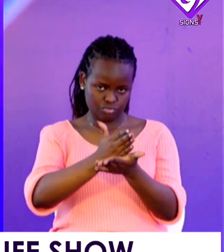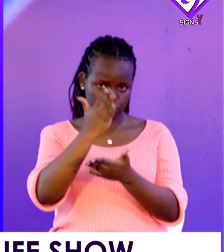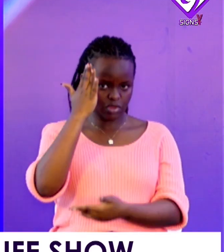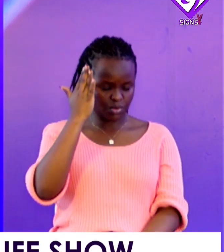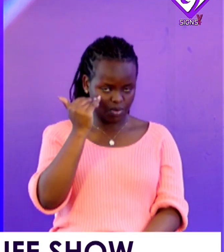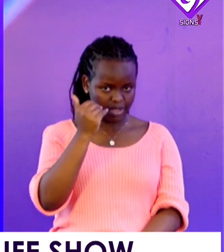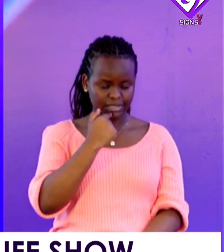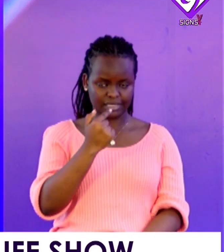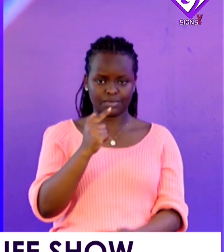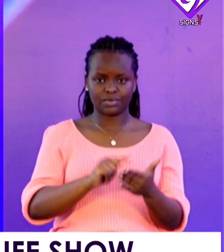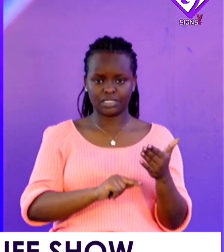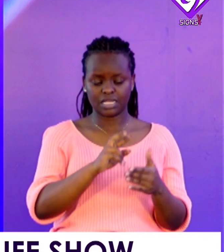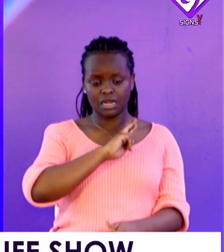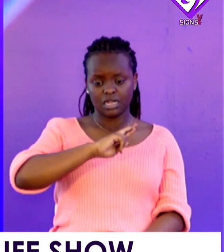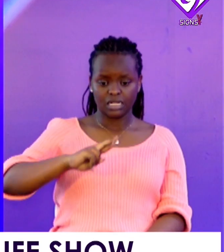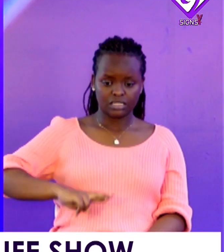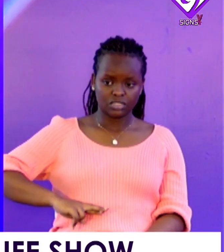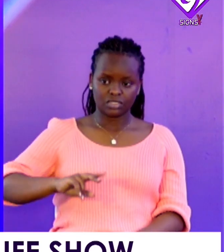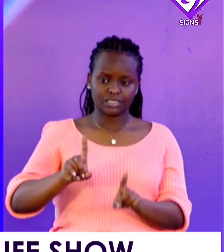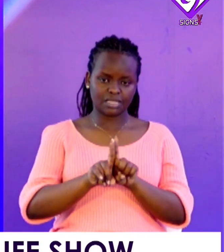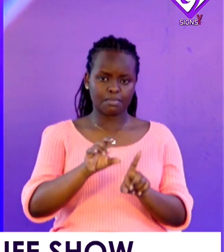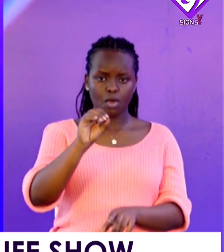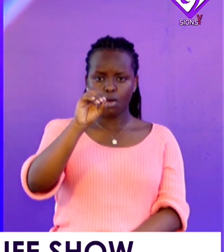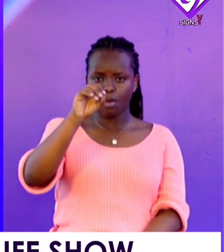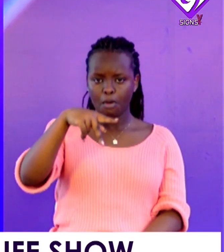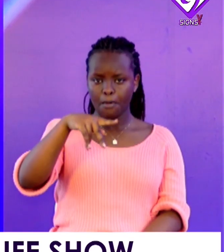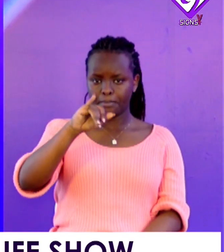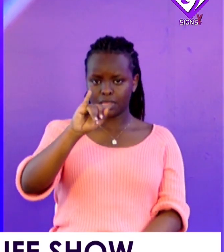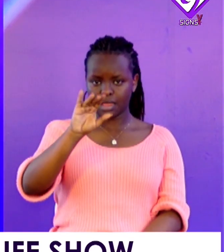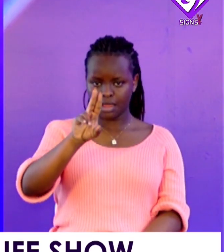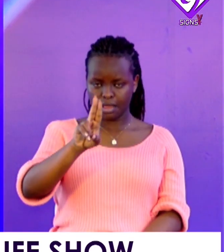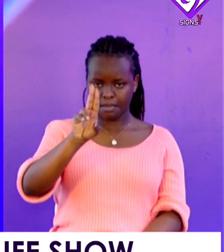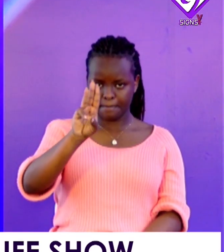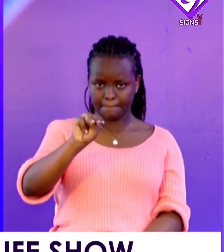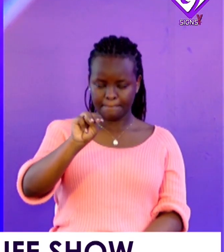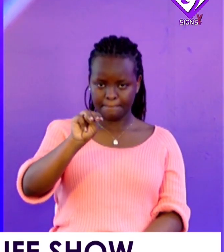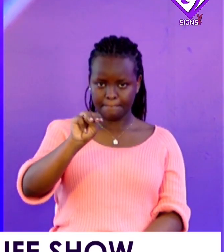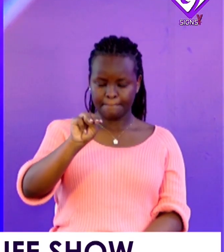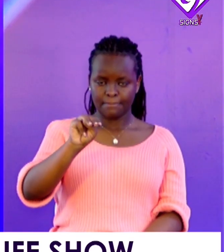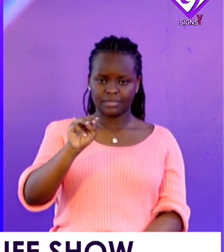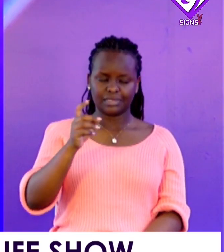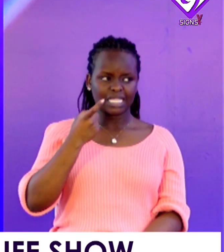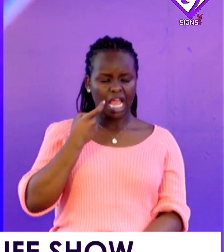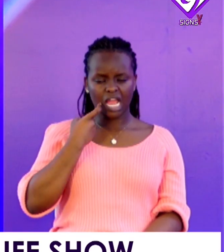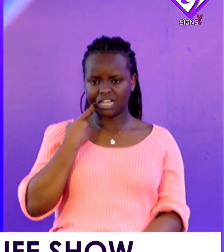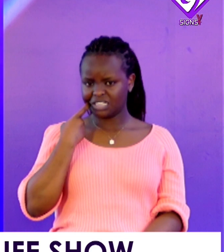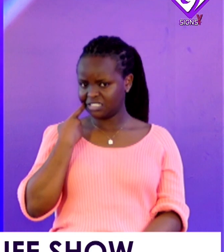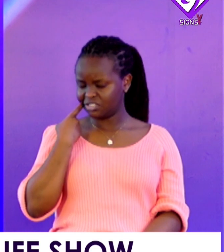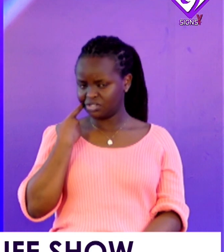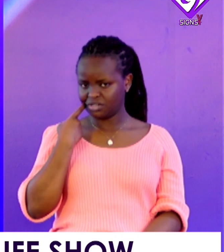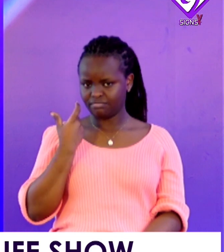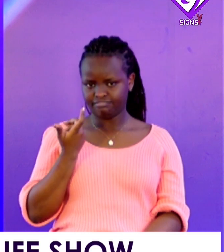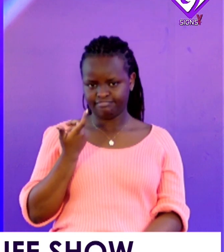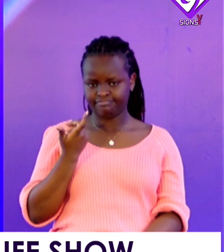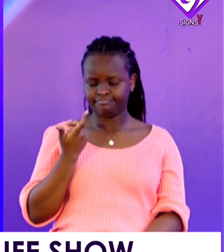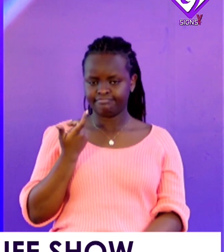it is said that religion is like opium. You know, opium is like some form of addiction. You get it? Yeah.